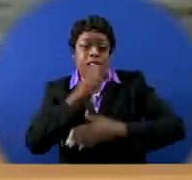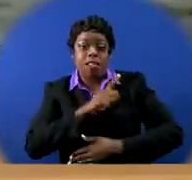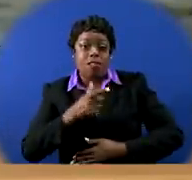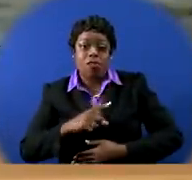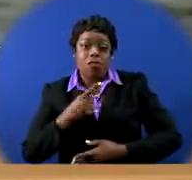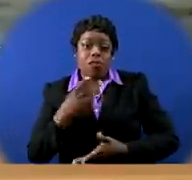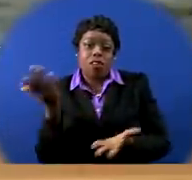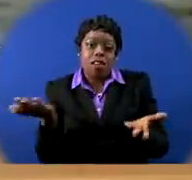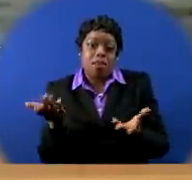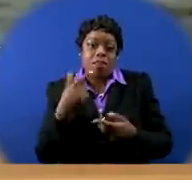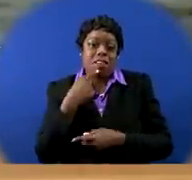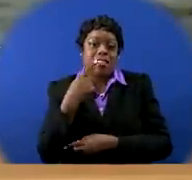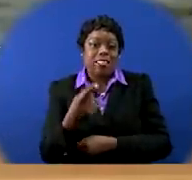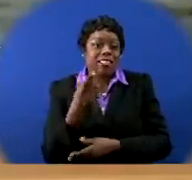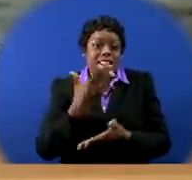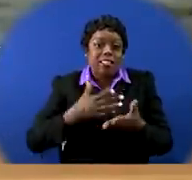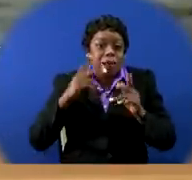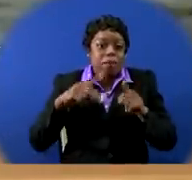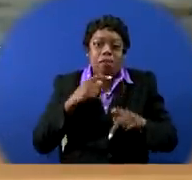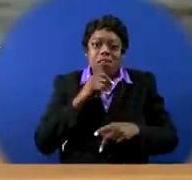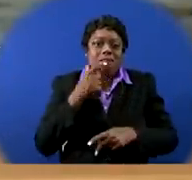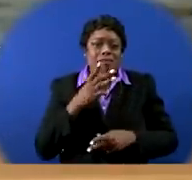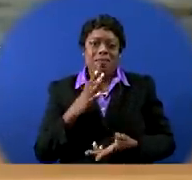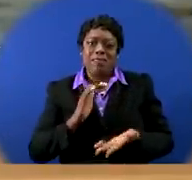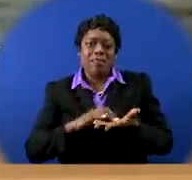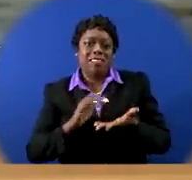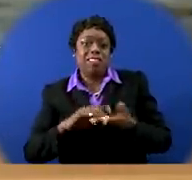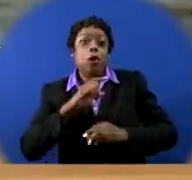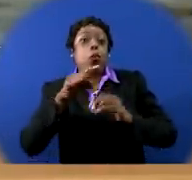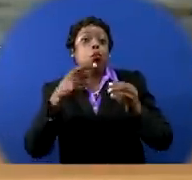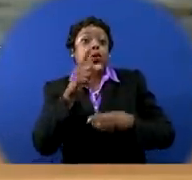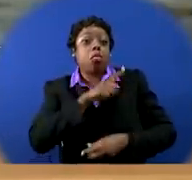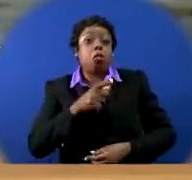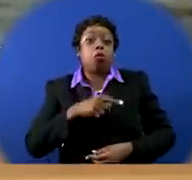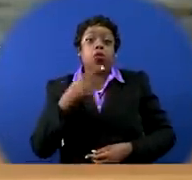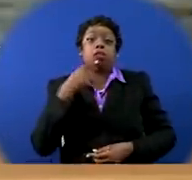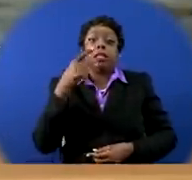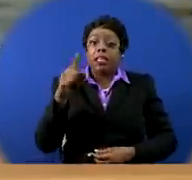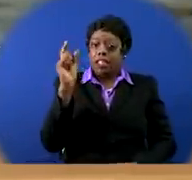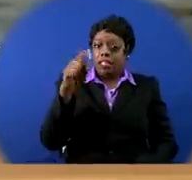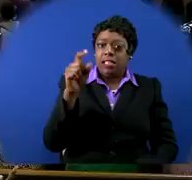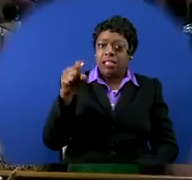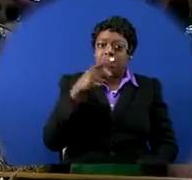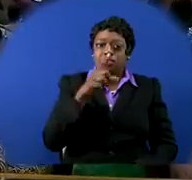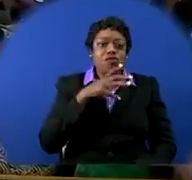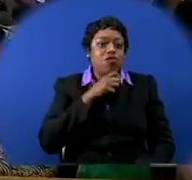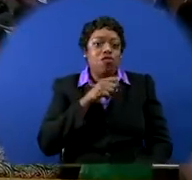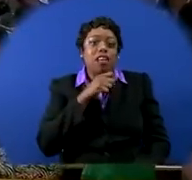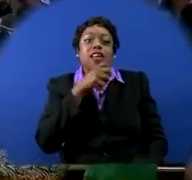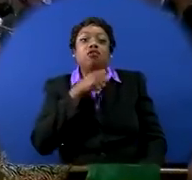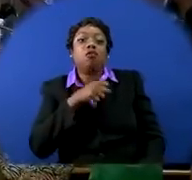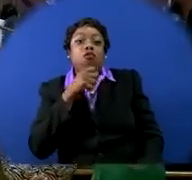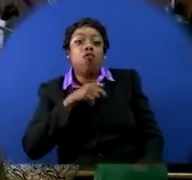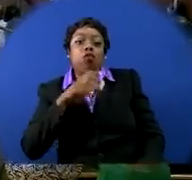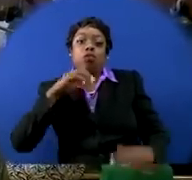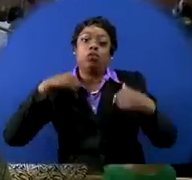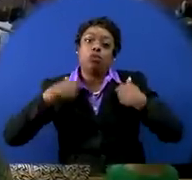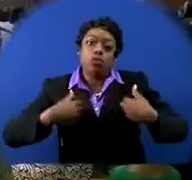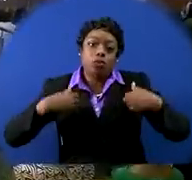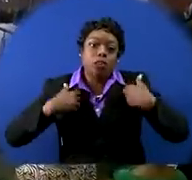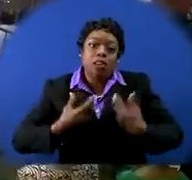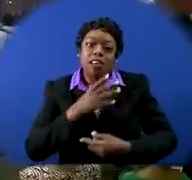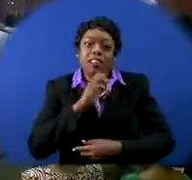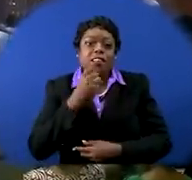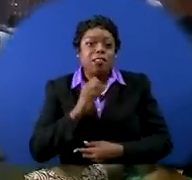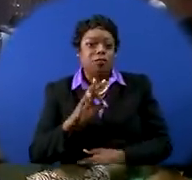I came to tell somebody there's no need to make excuses. When the Lord says he needs you, you're not too old, you're not too young, you're not